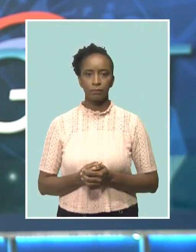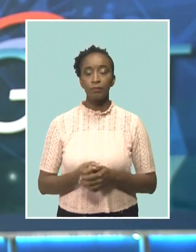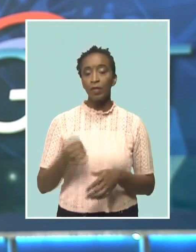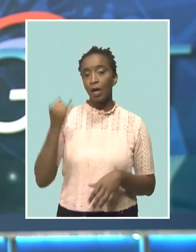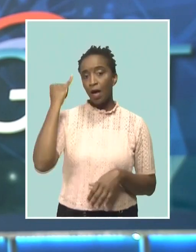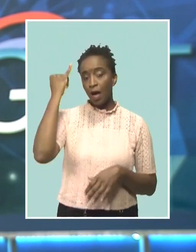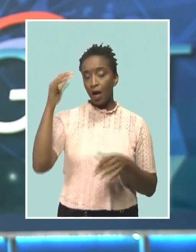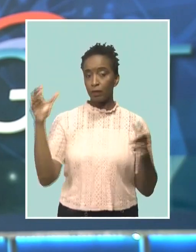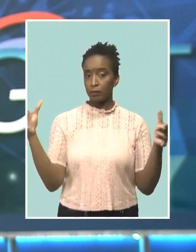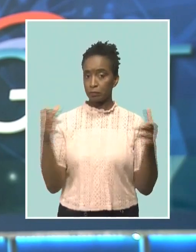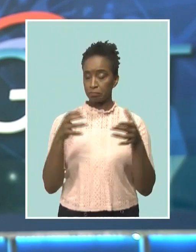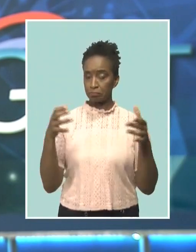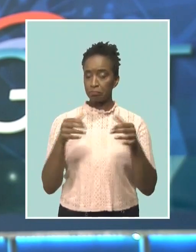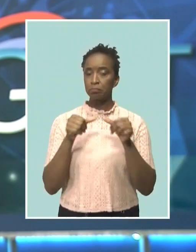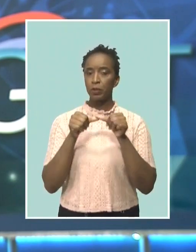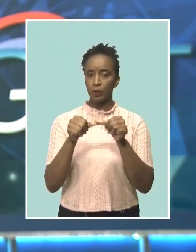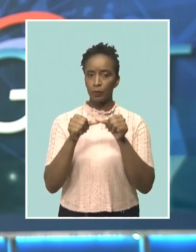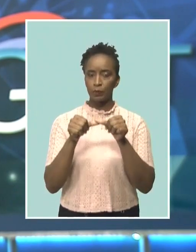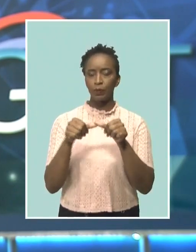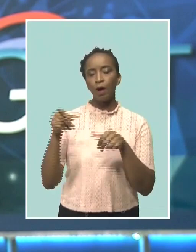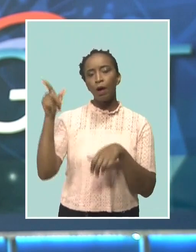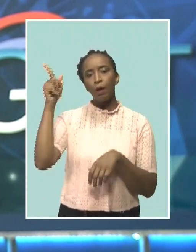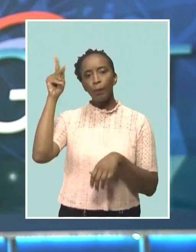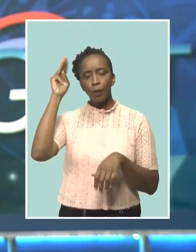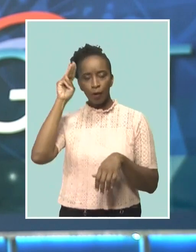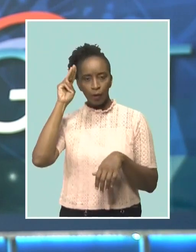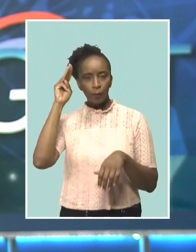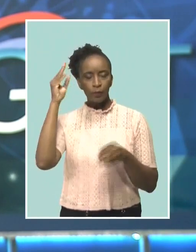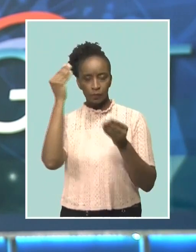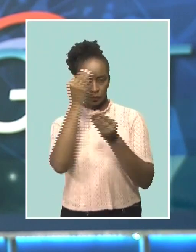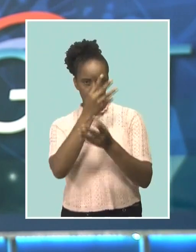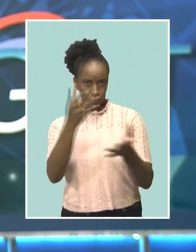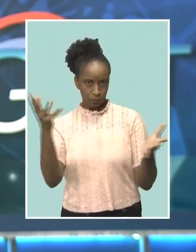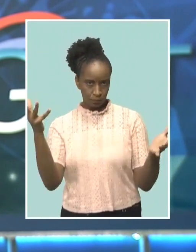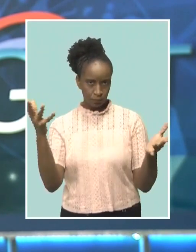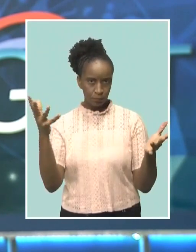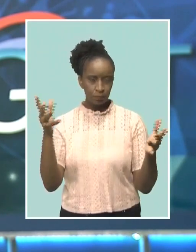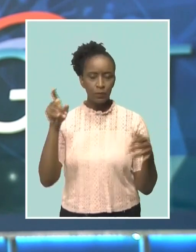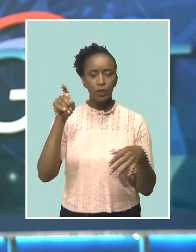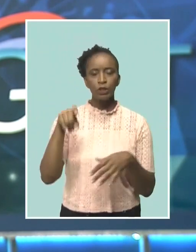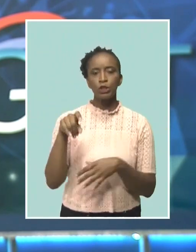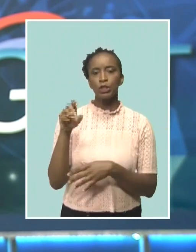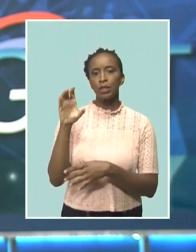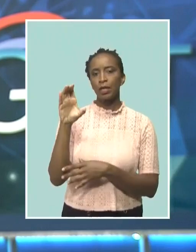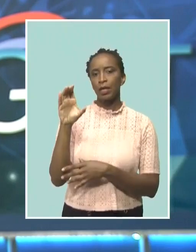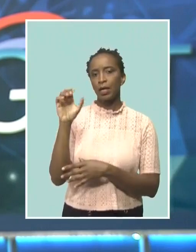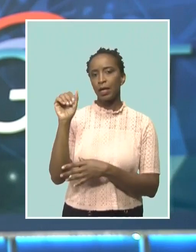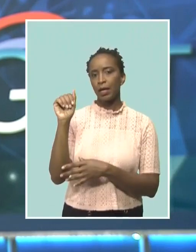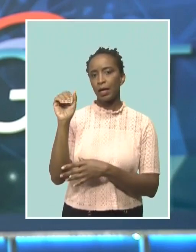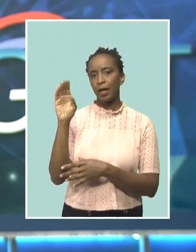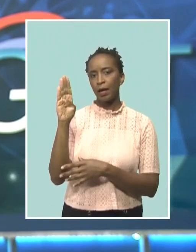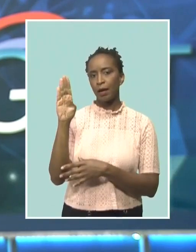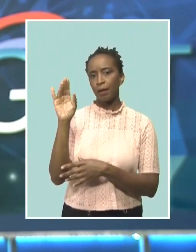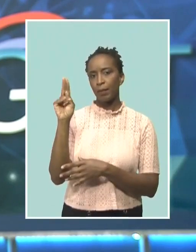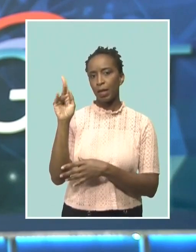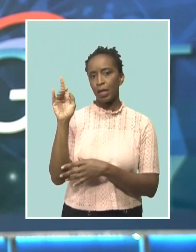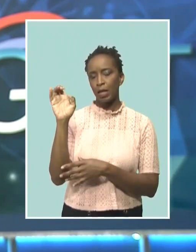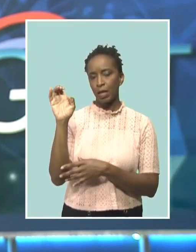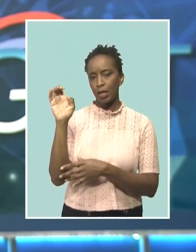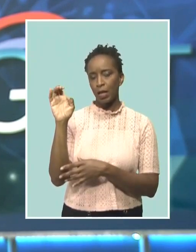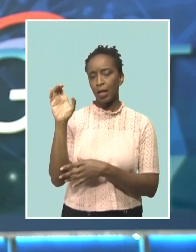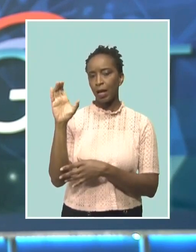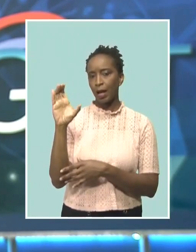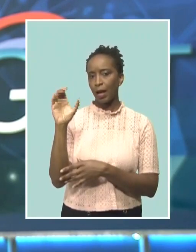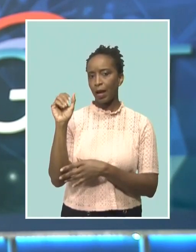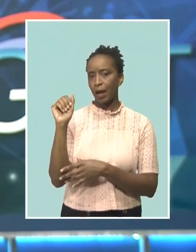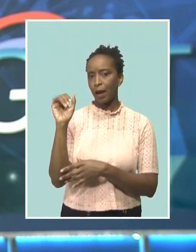Mia Motley has instructed that Cabinet be furnished with a report every 2 months. Last night, St. Peter held its Idea